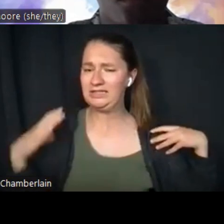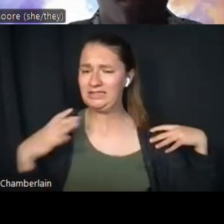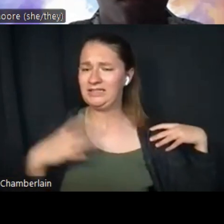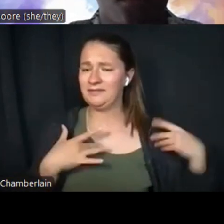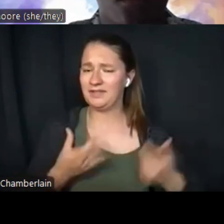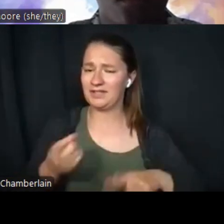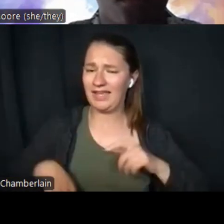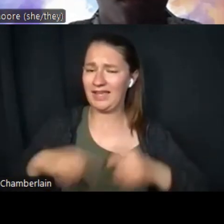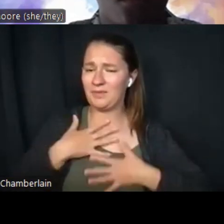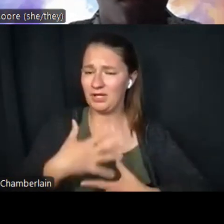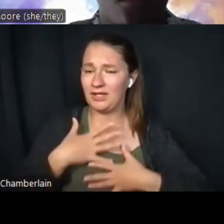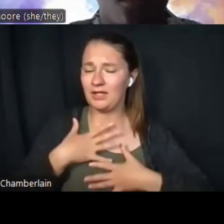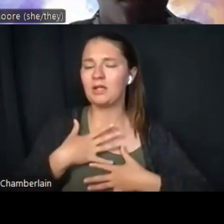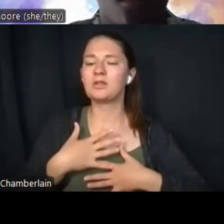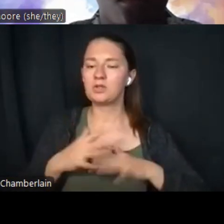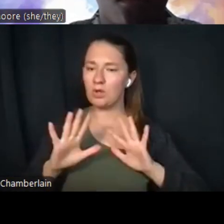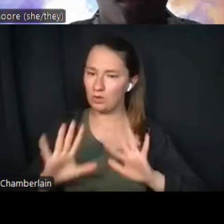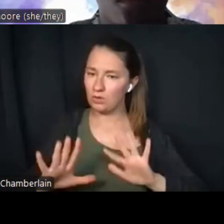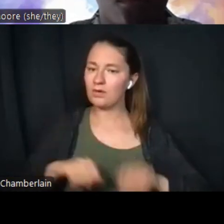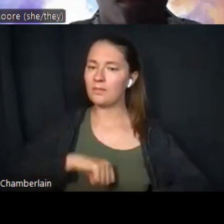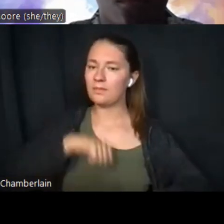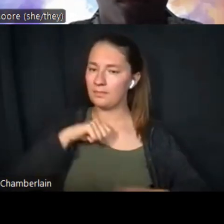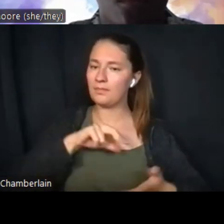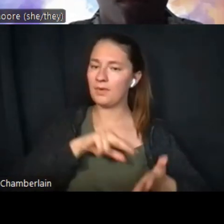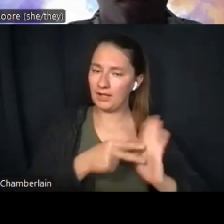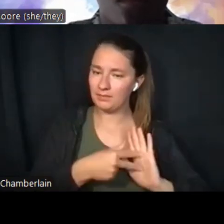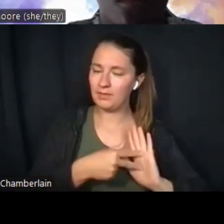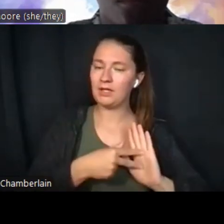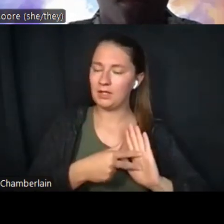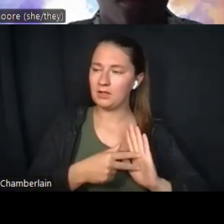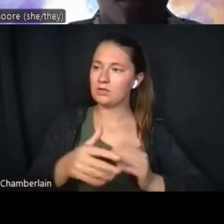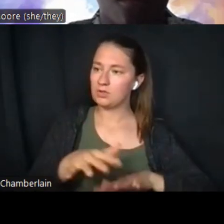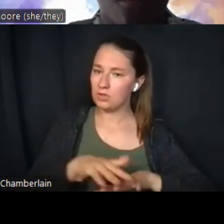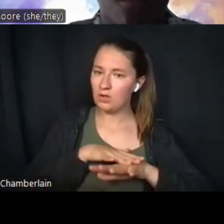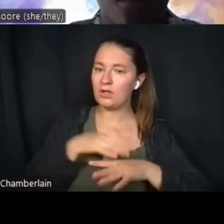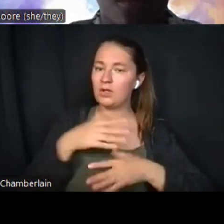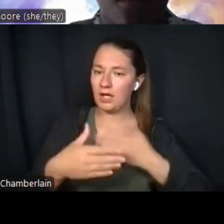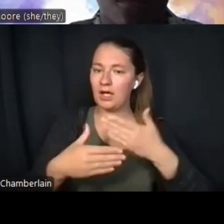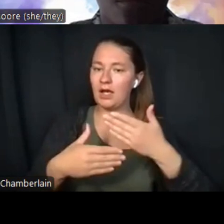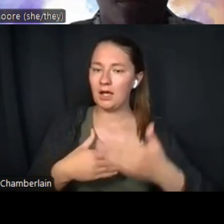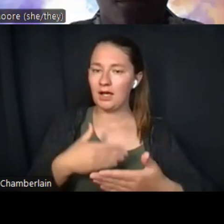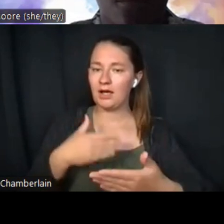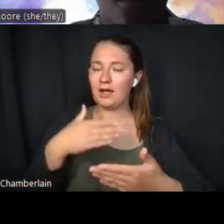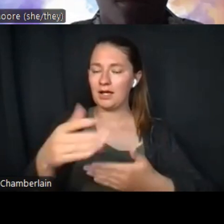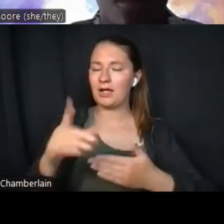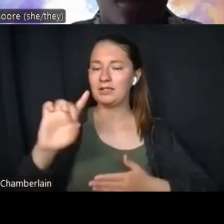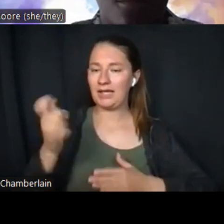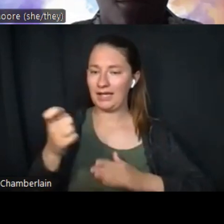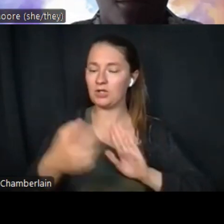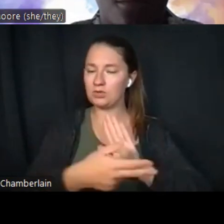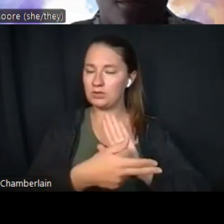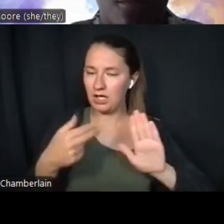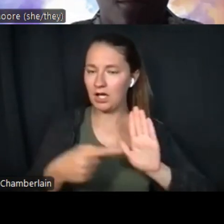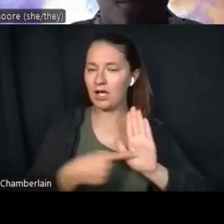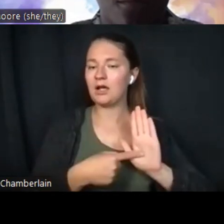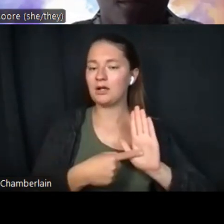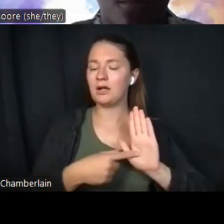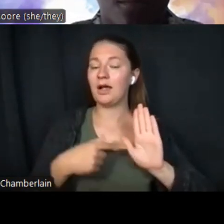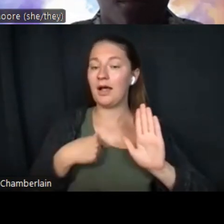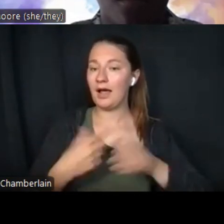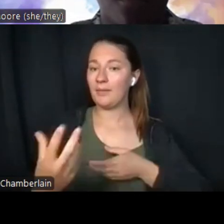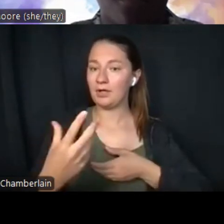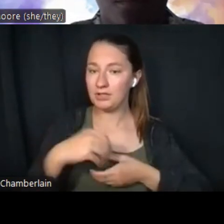think for me it's been kind of this slow progression of pride where like when I came to be diagnosed and accepted, oh, I'm